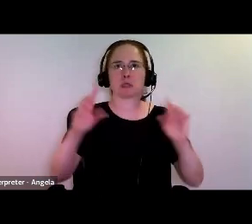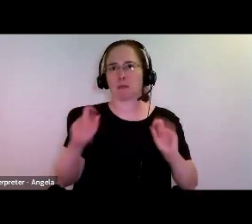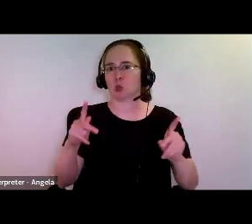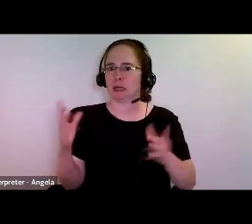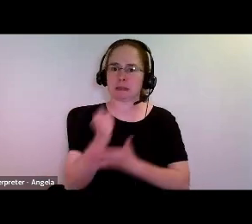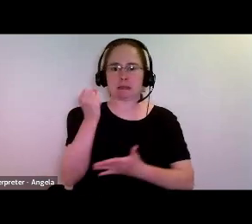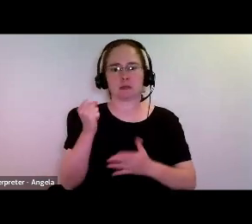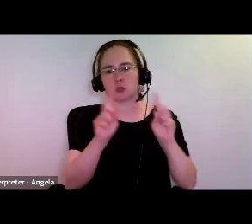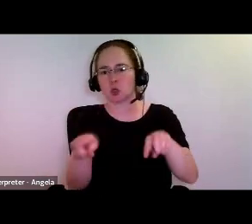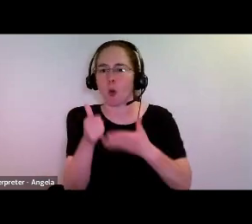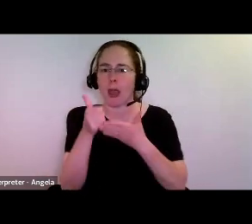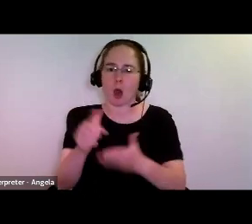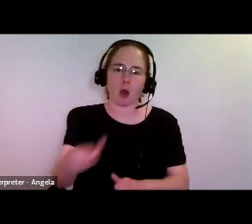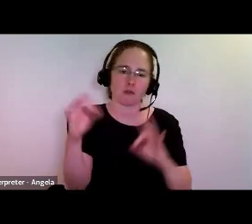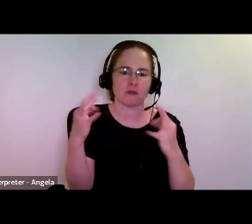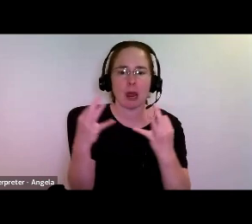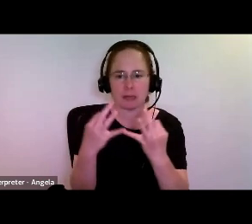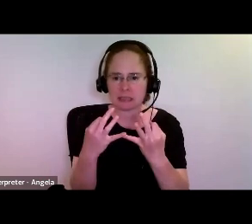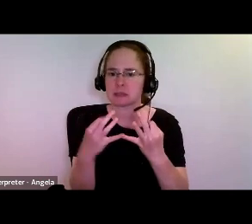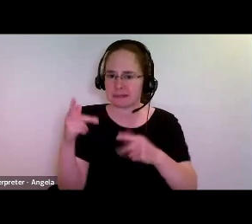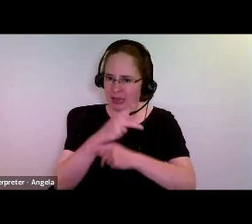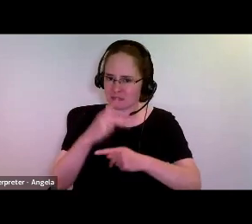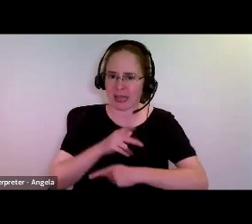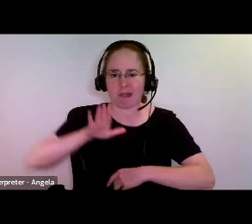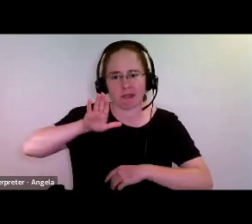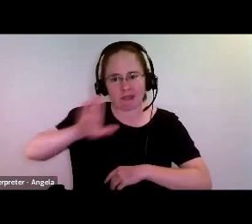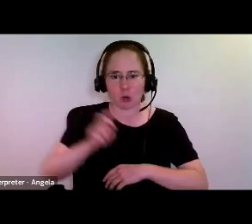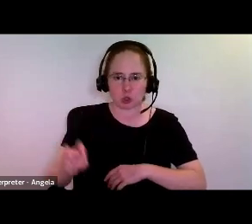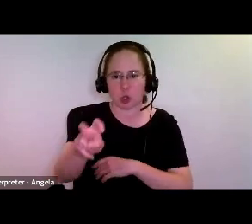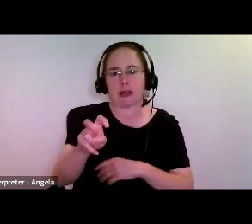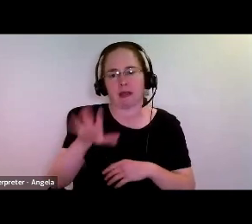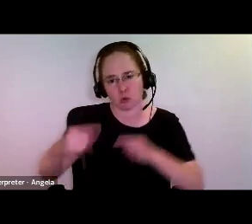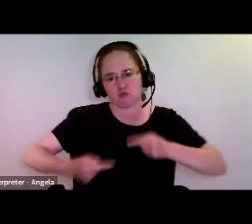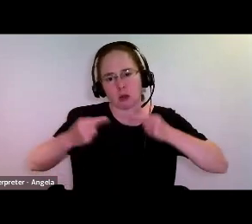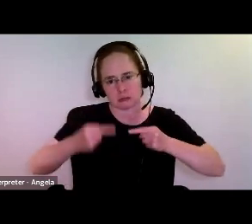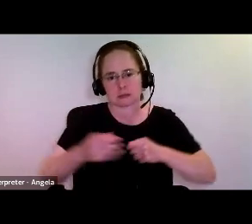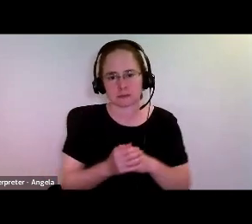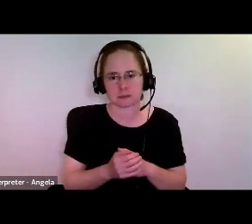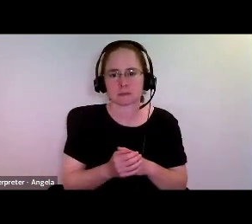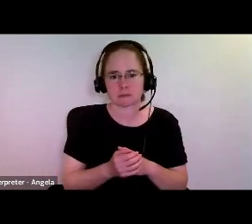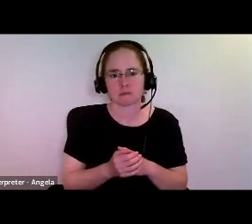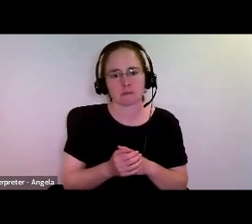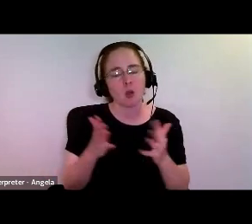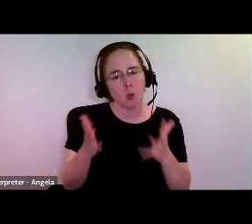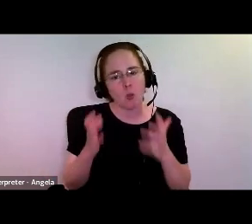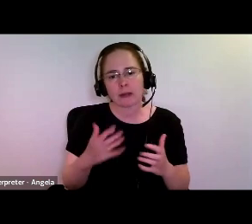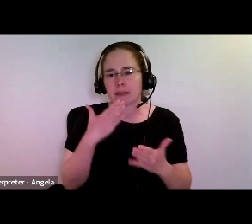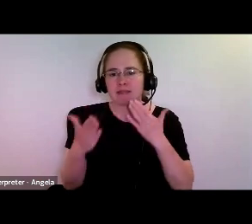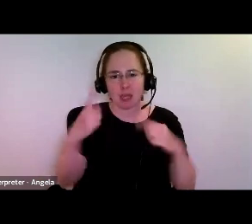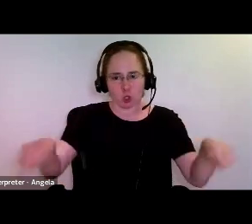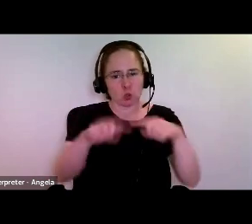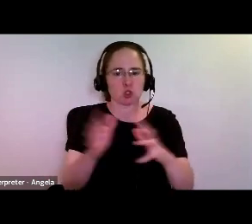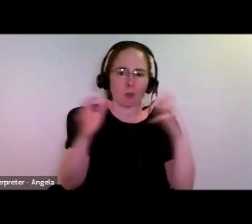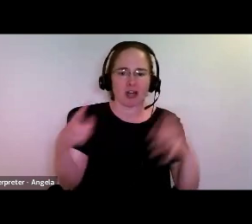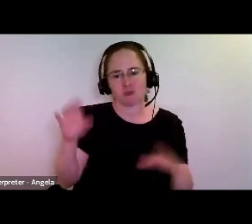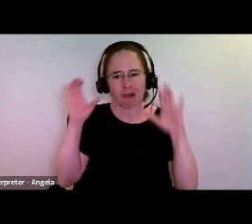go in and help other families navigate their journey and their struggles. And we just want to thank y'all so much